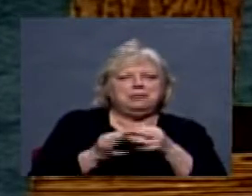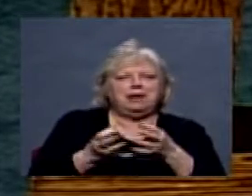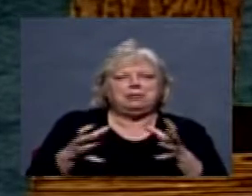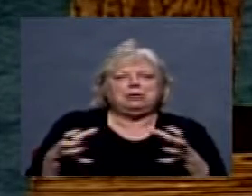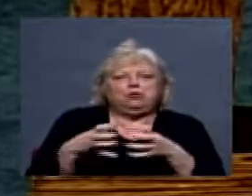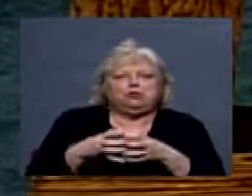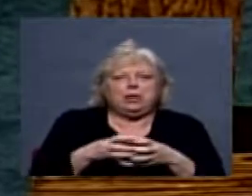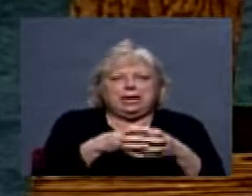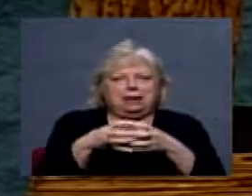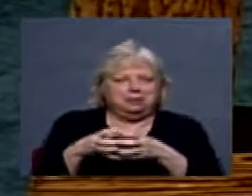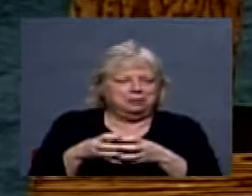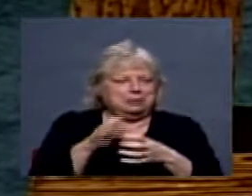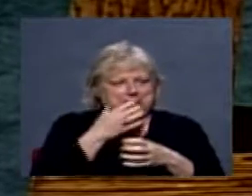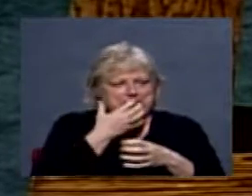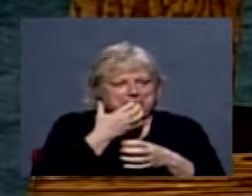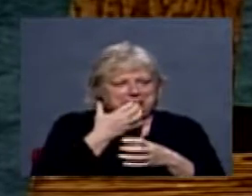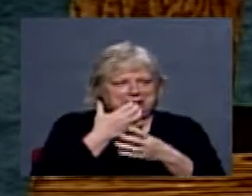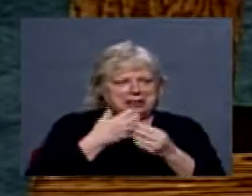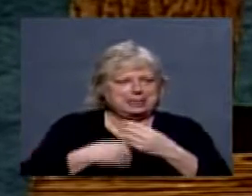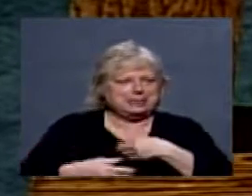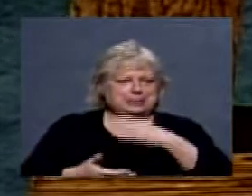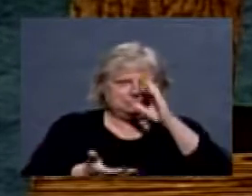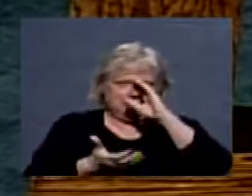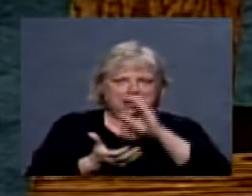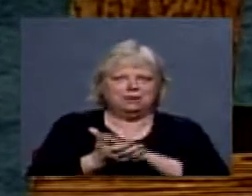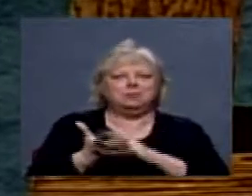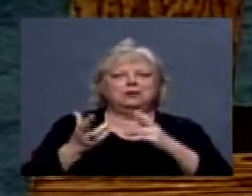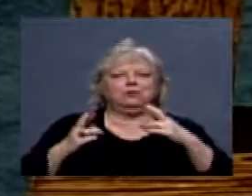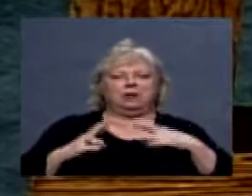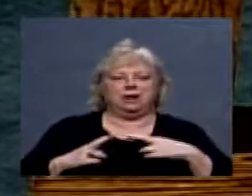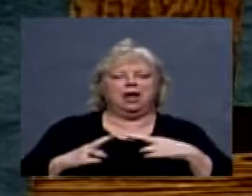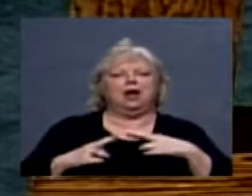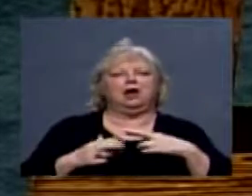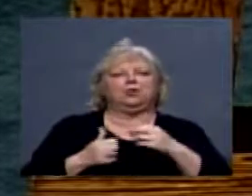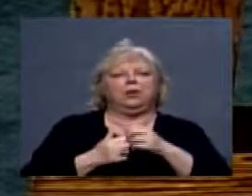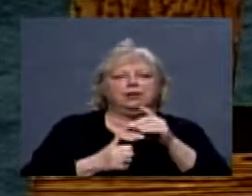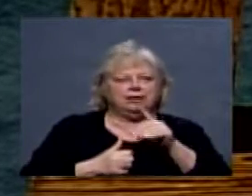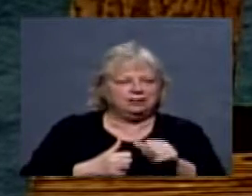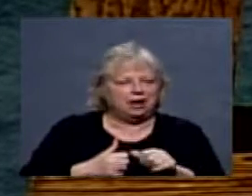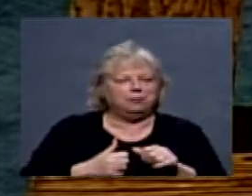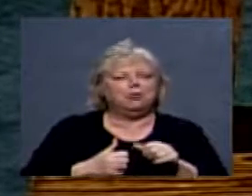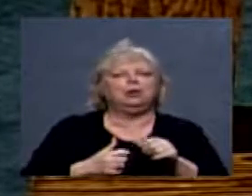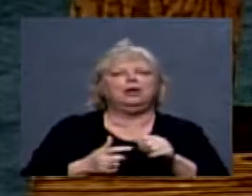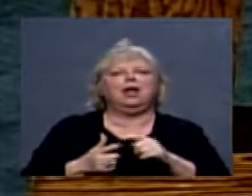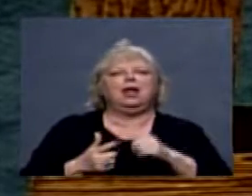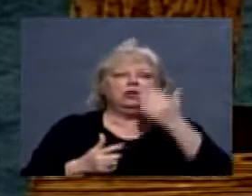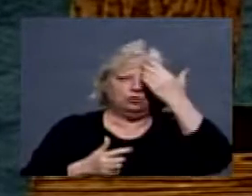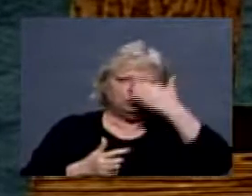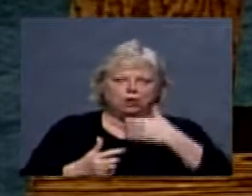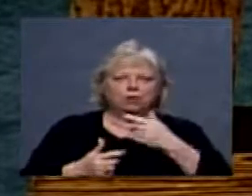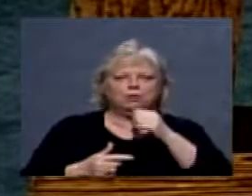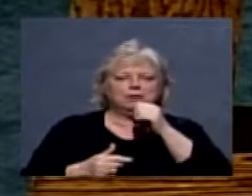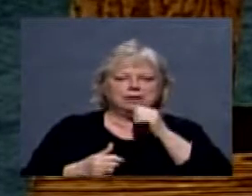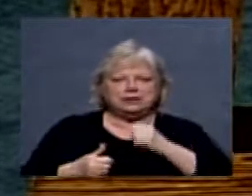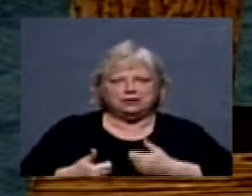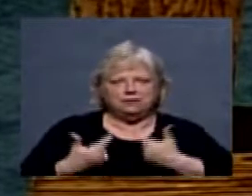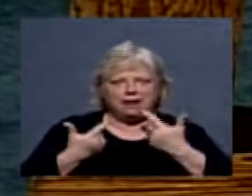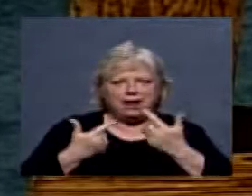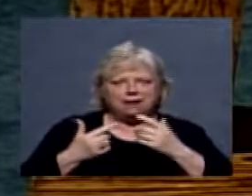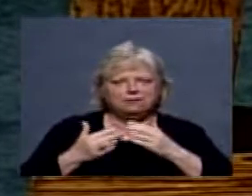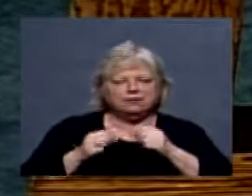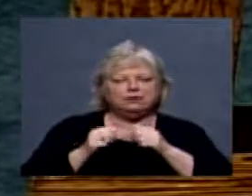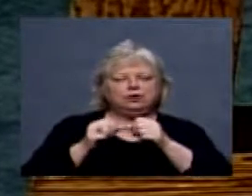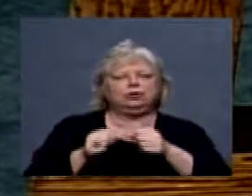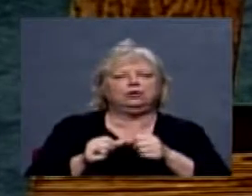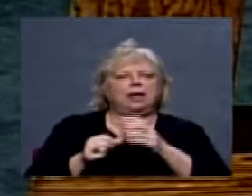But, and my husband is retired, disabled, stroke, heart attack, cancer patient. So he's on one hand of